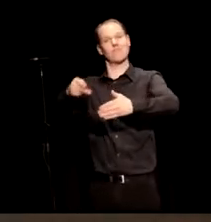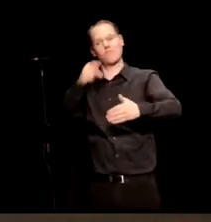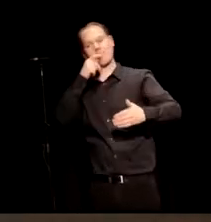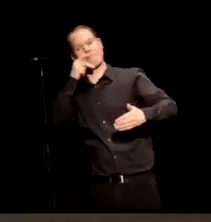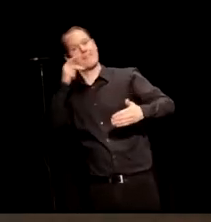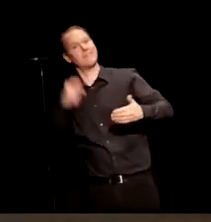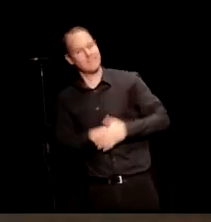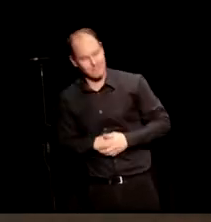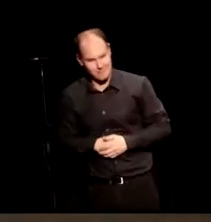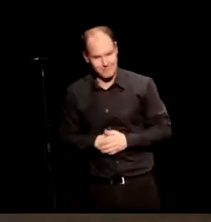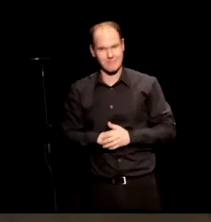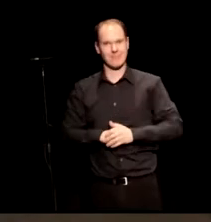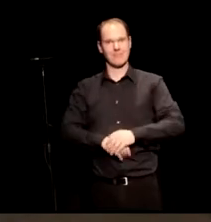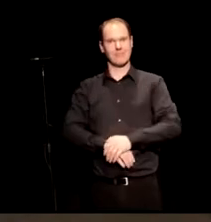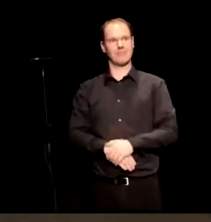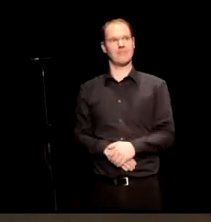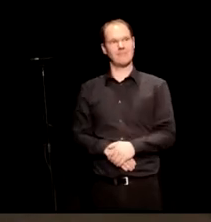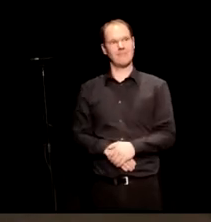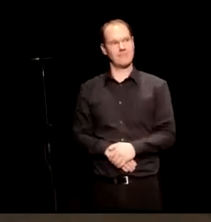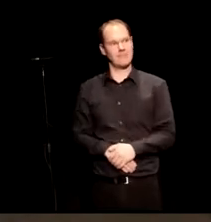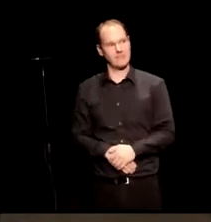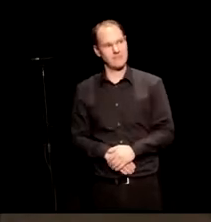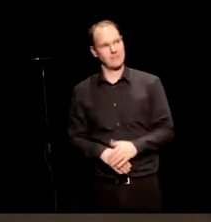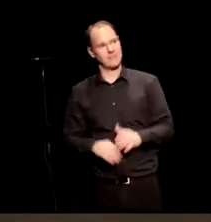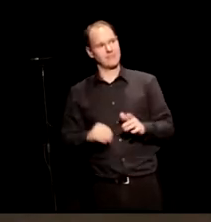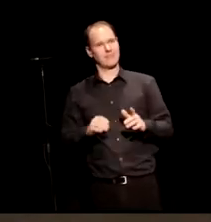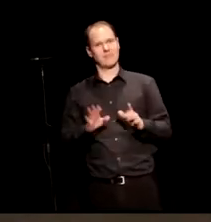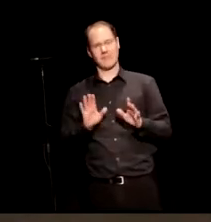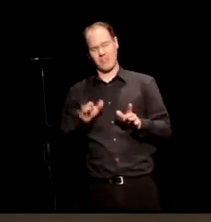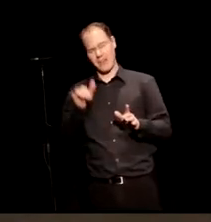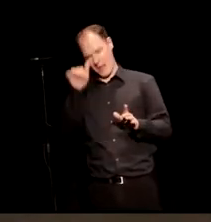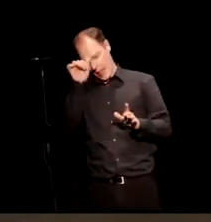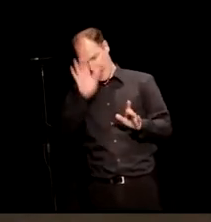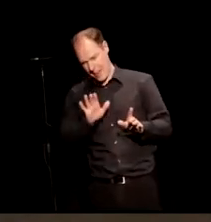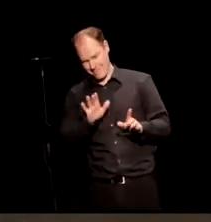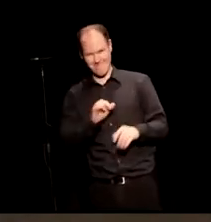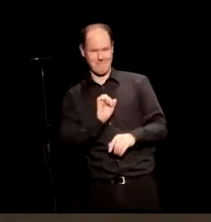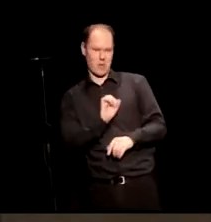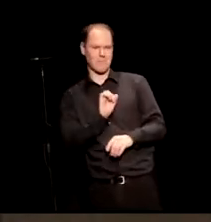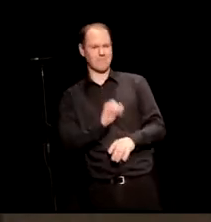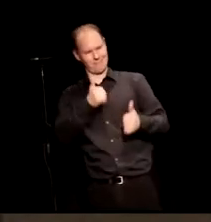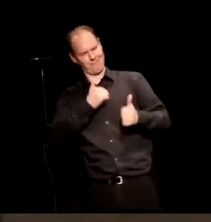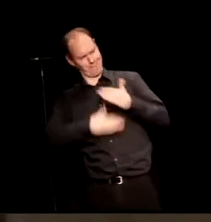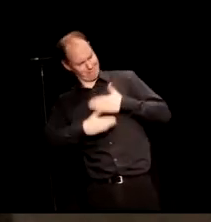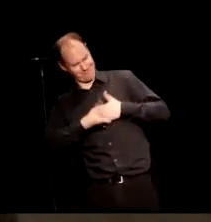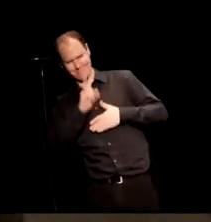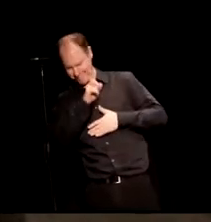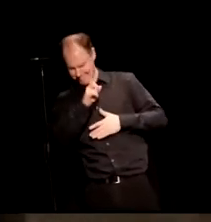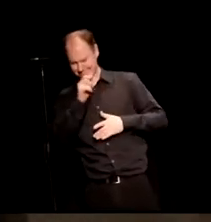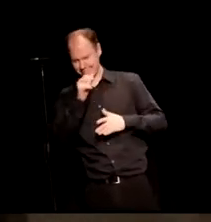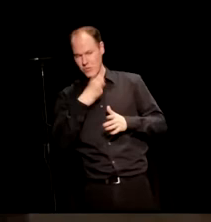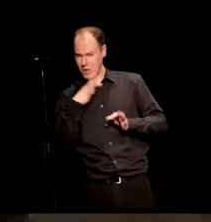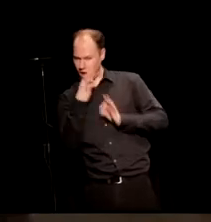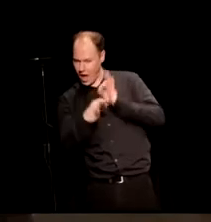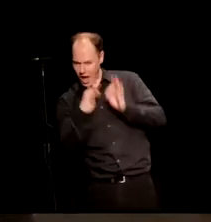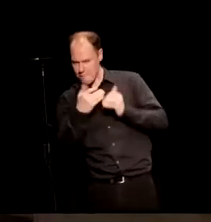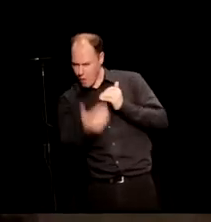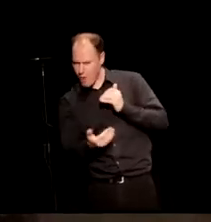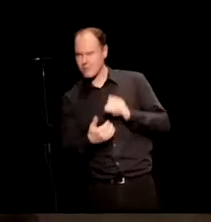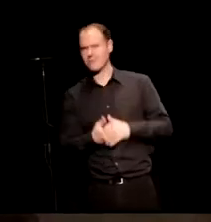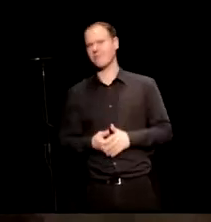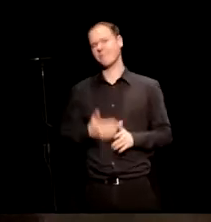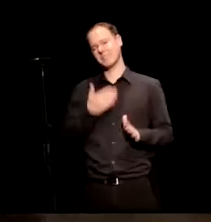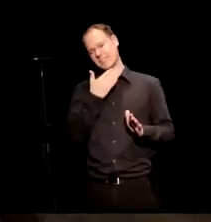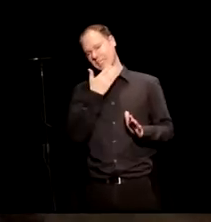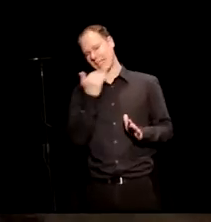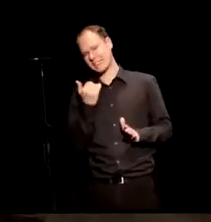child's cigar. Now, I know it's taking advantage of your good nature to ask any more questions, but would you